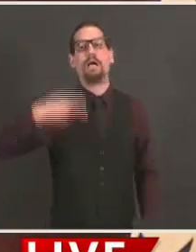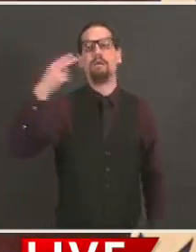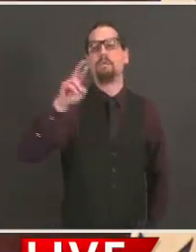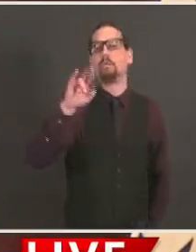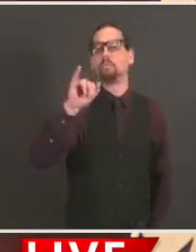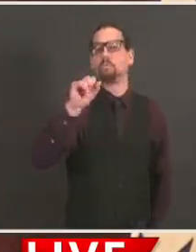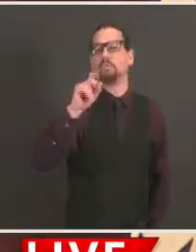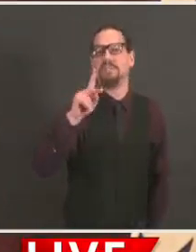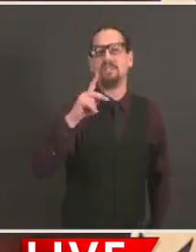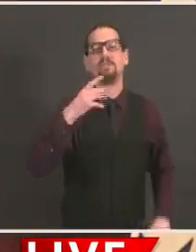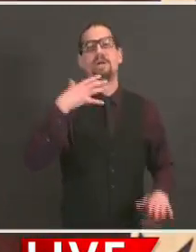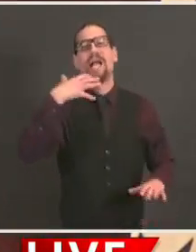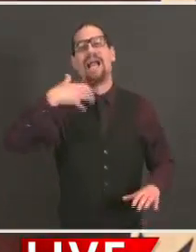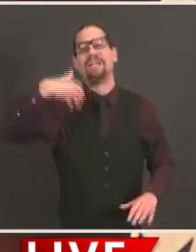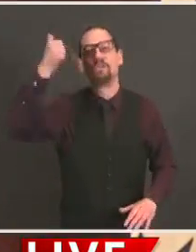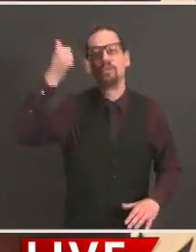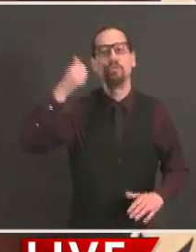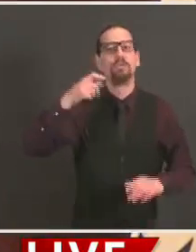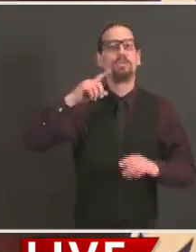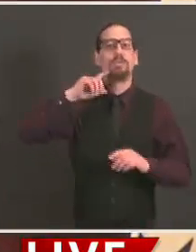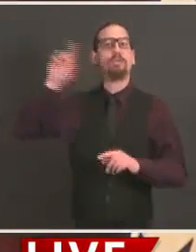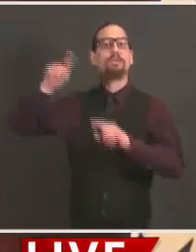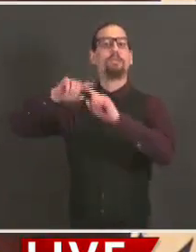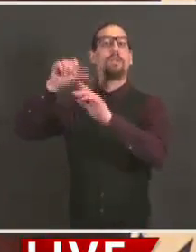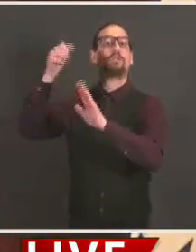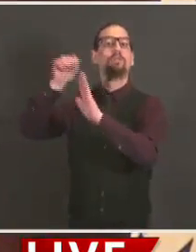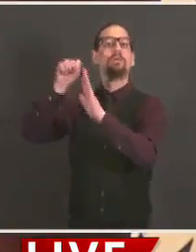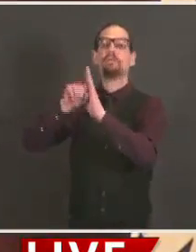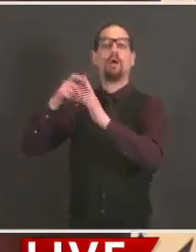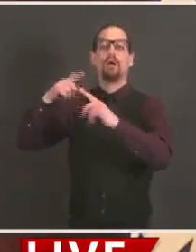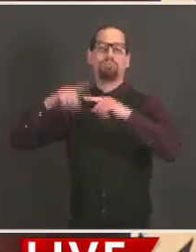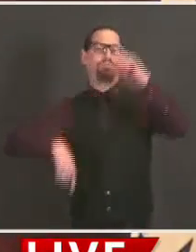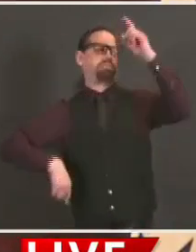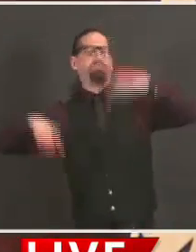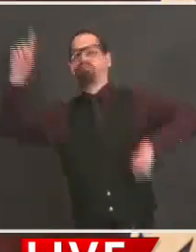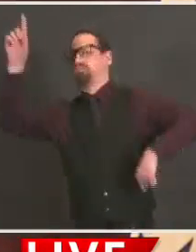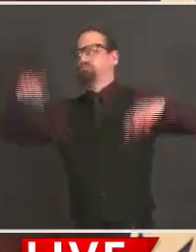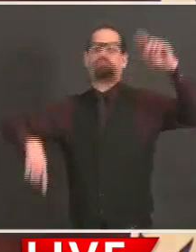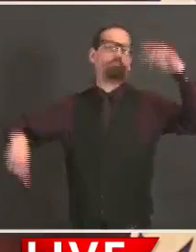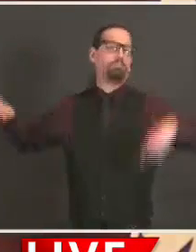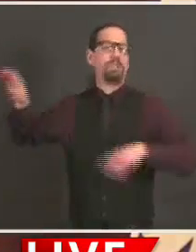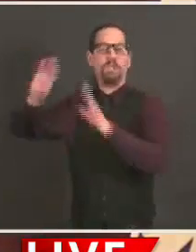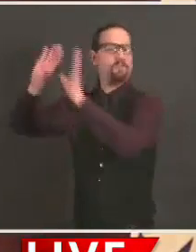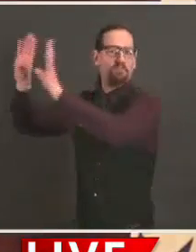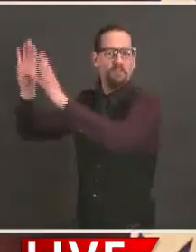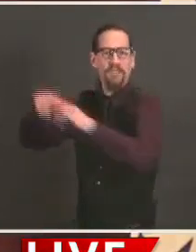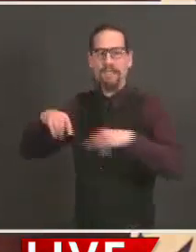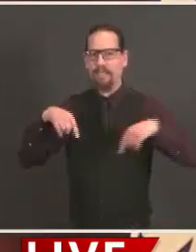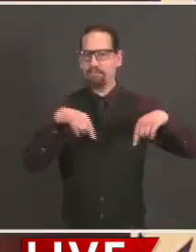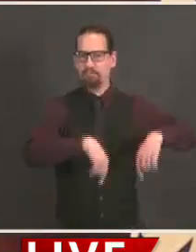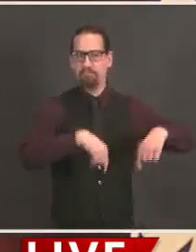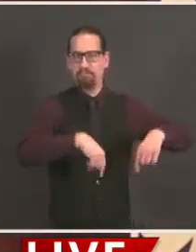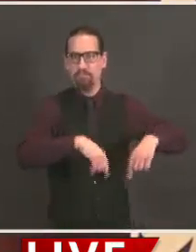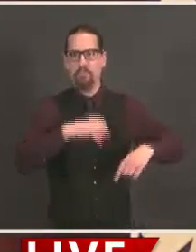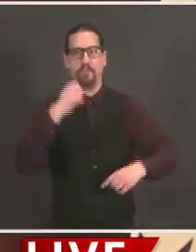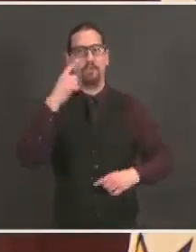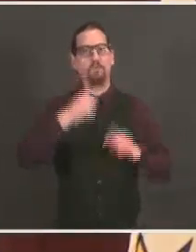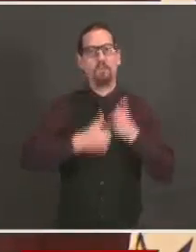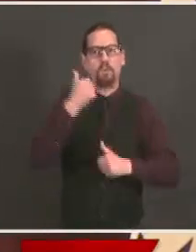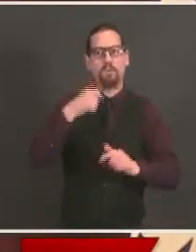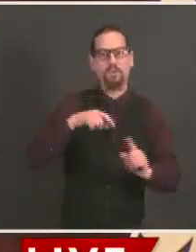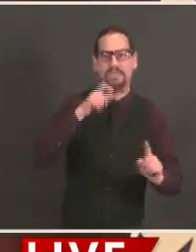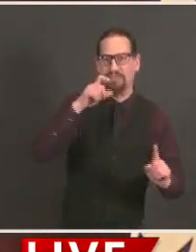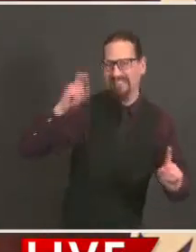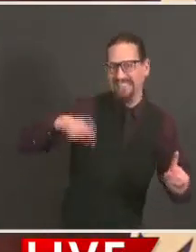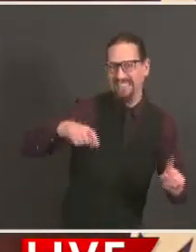Islanders. We know that there are more that we need to get the vaccine to, and as supply comes, we're laser focused on being able